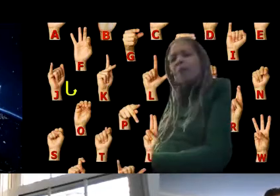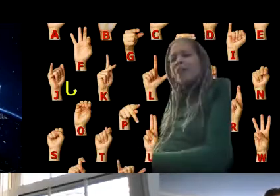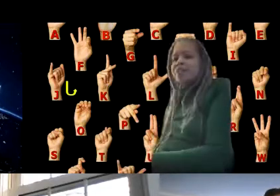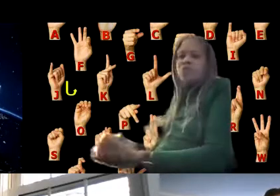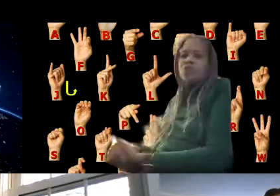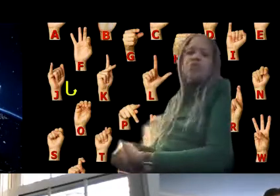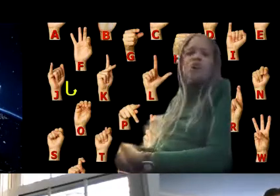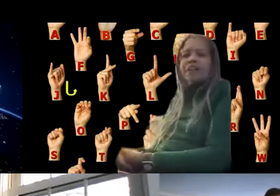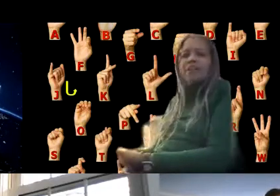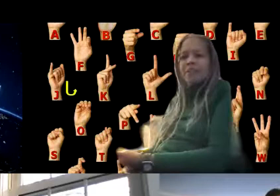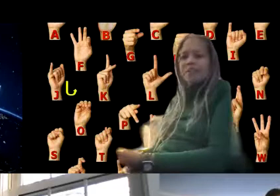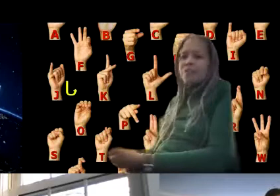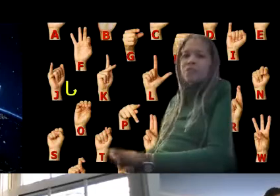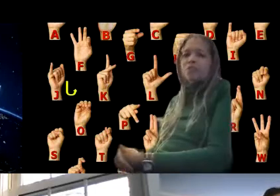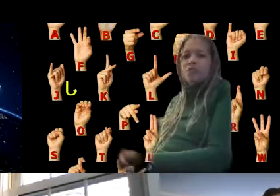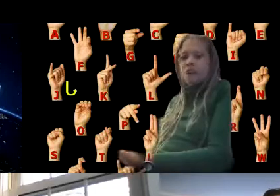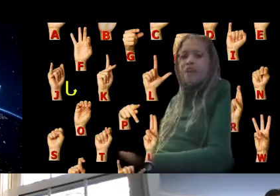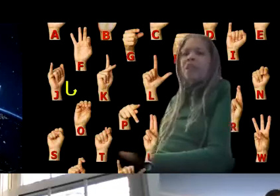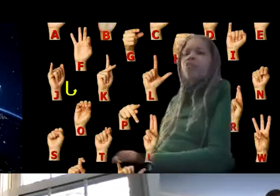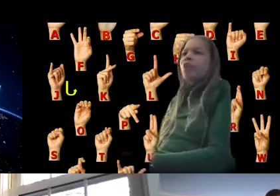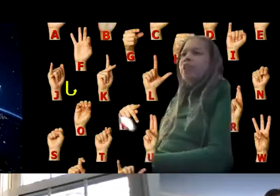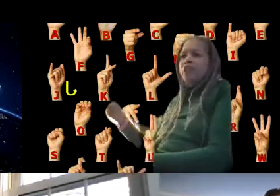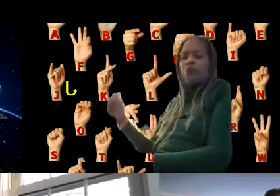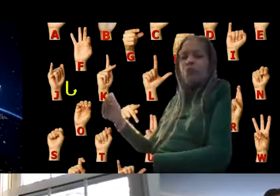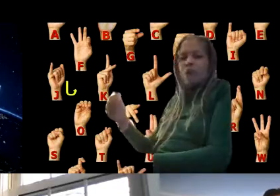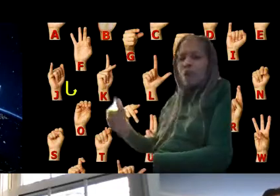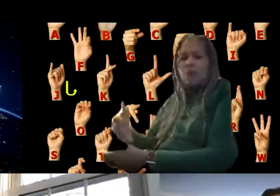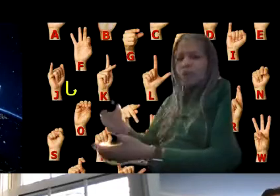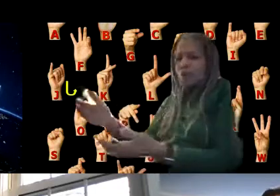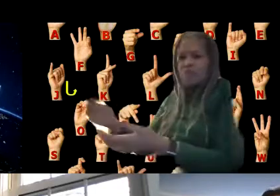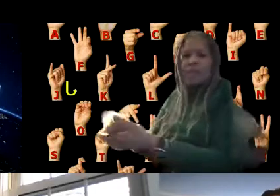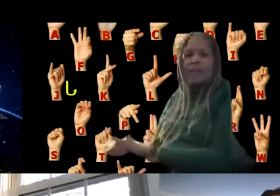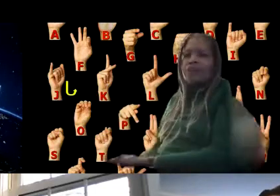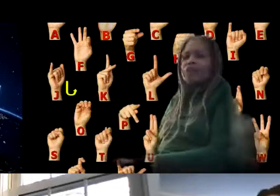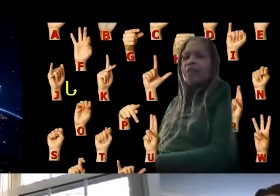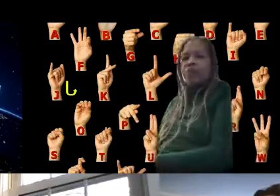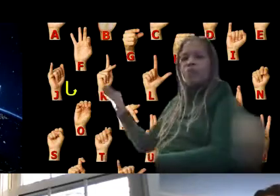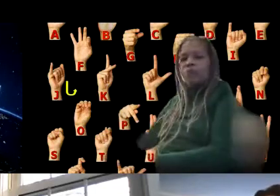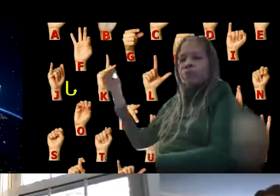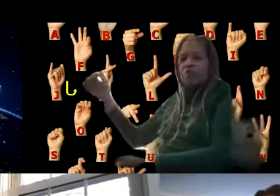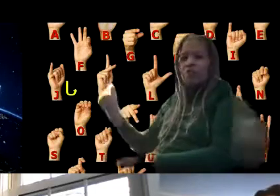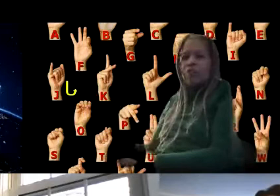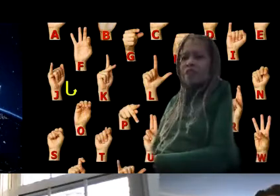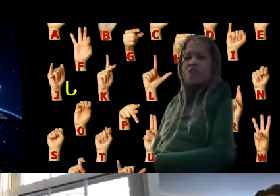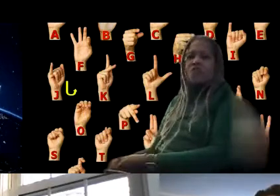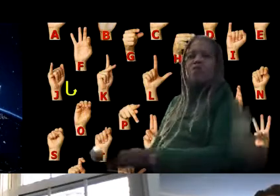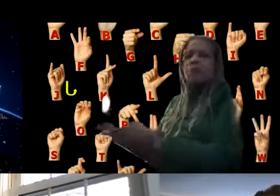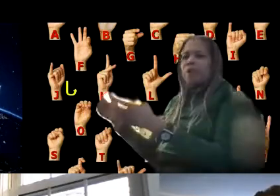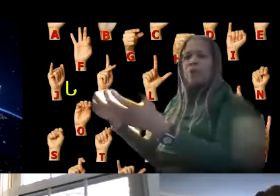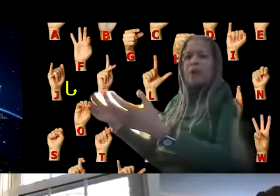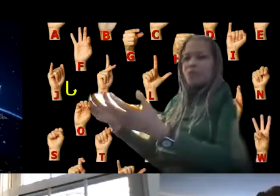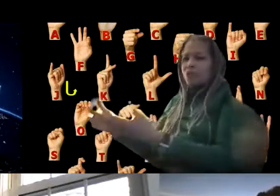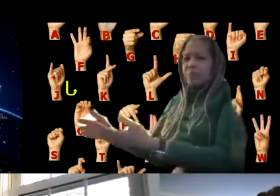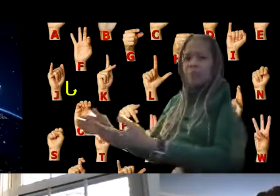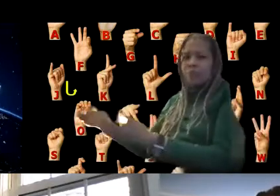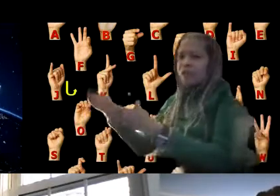in your policy, you're just talking. And that's all you're doing is talking. So if all of you are CIOs and you start your organization, so we